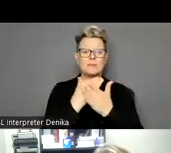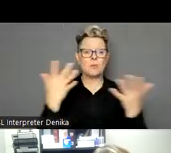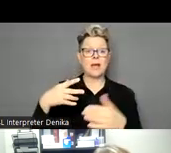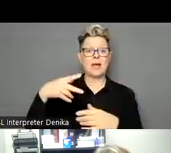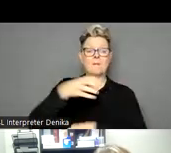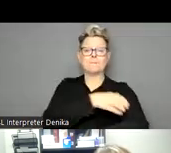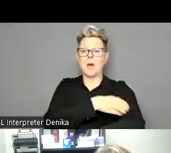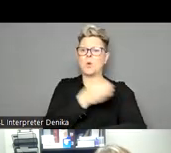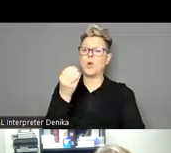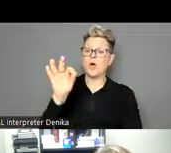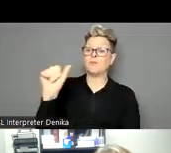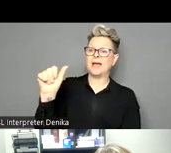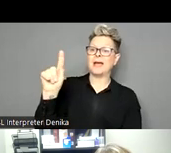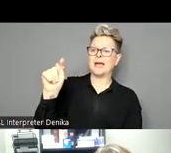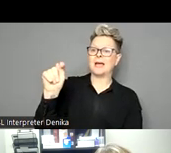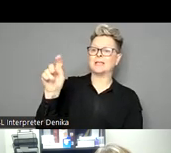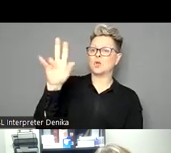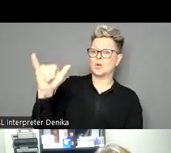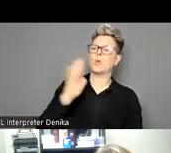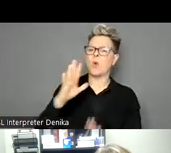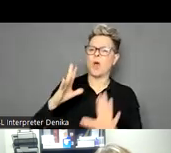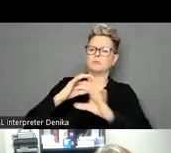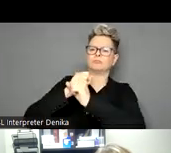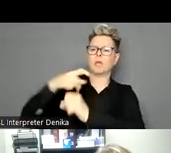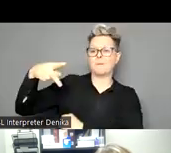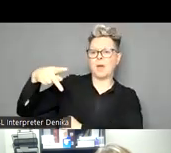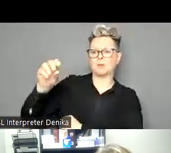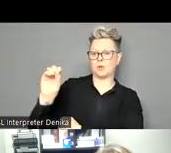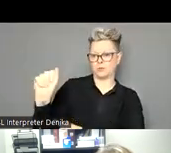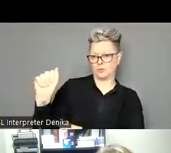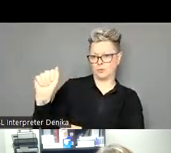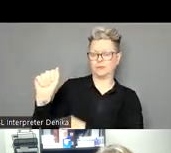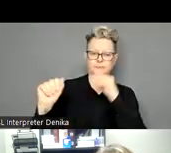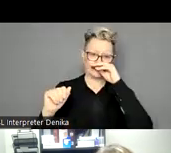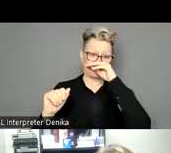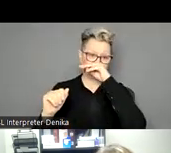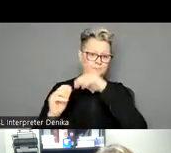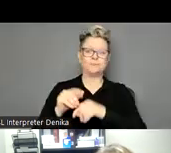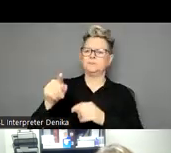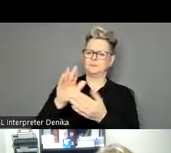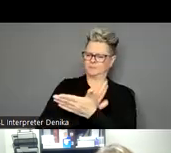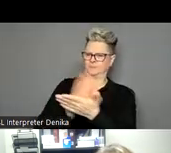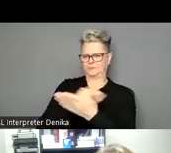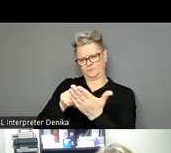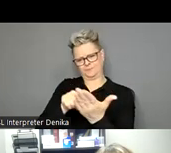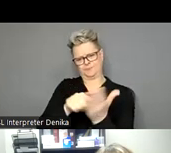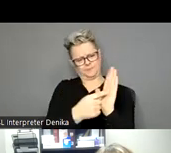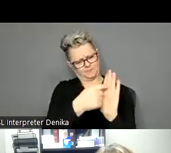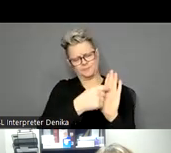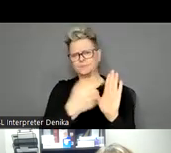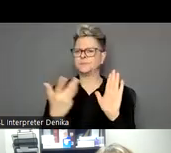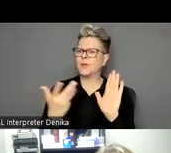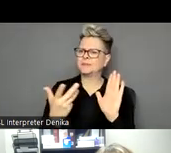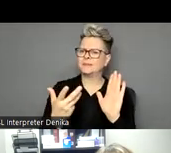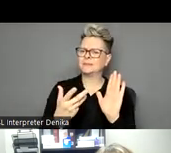attorney. So as I mentioned at the beginning, these are documents that enable someone to